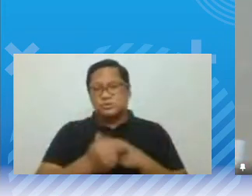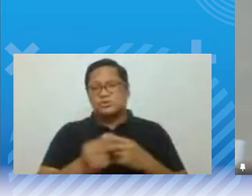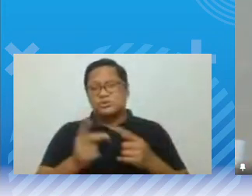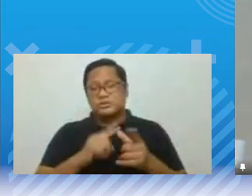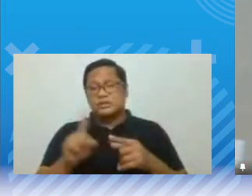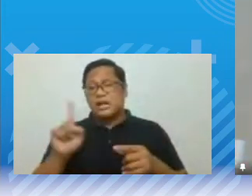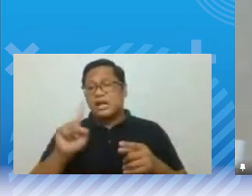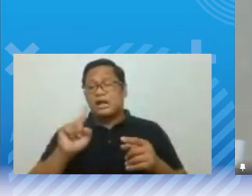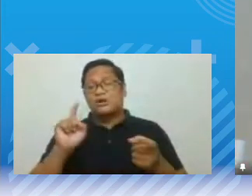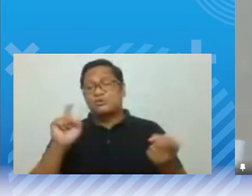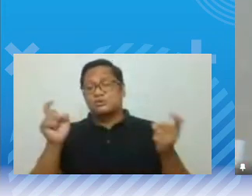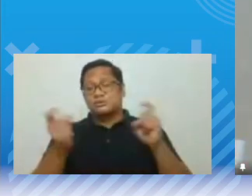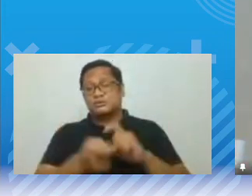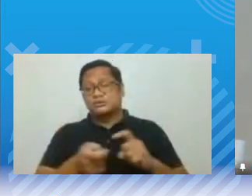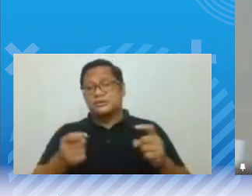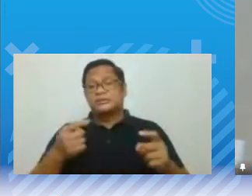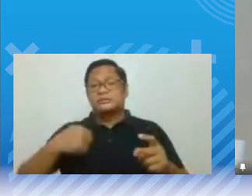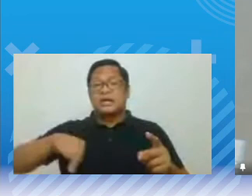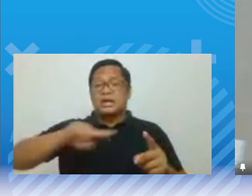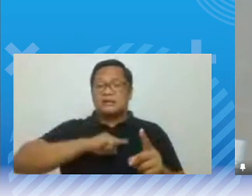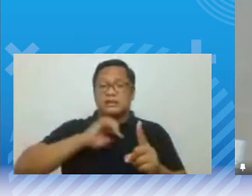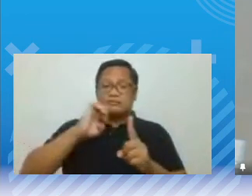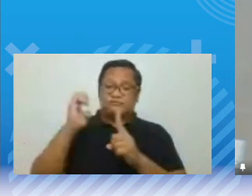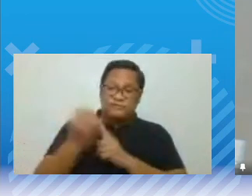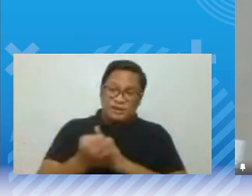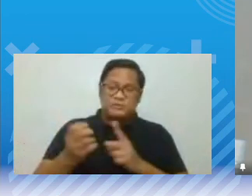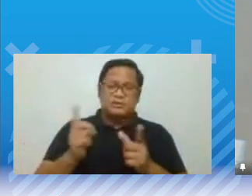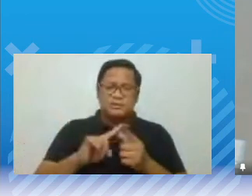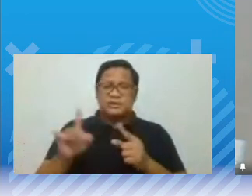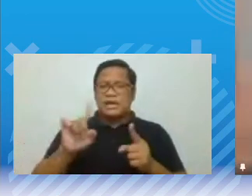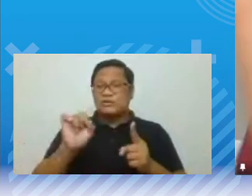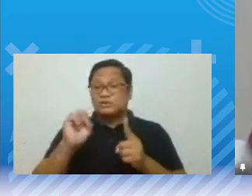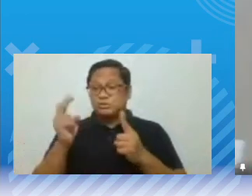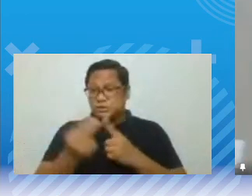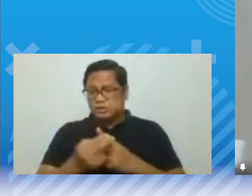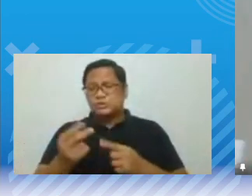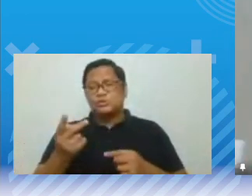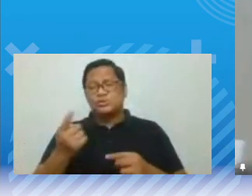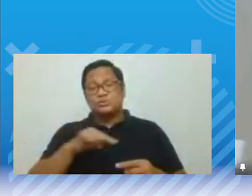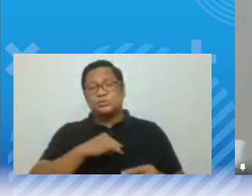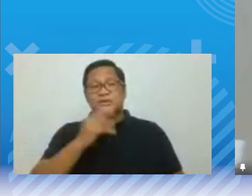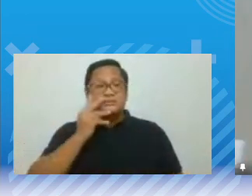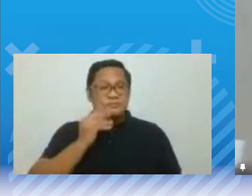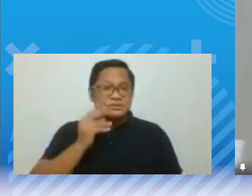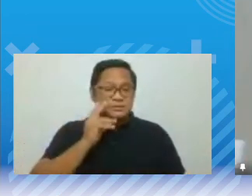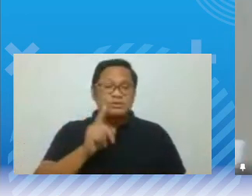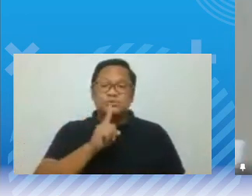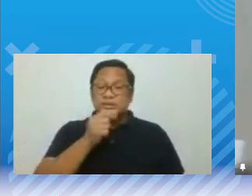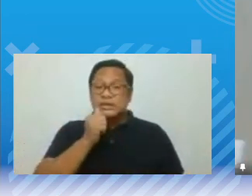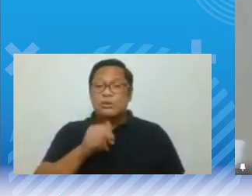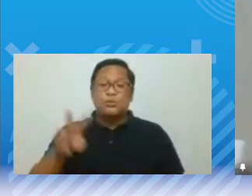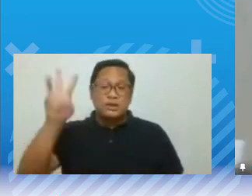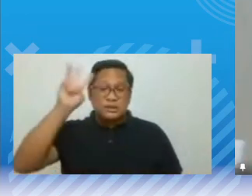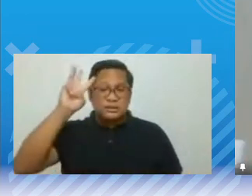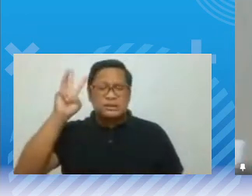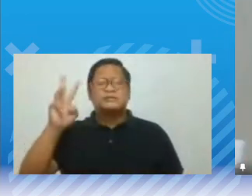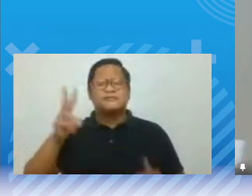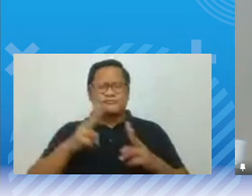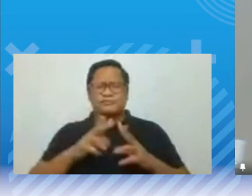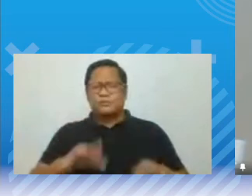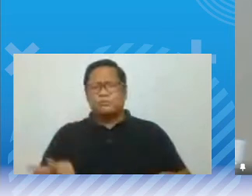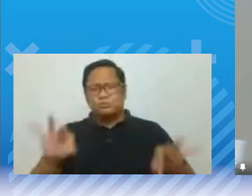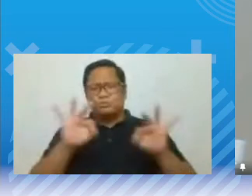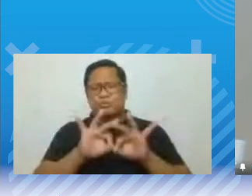sa paligid natin, ano yung sitwasyon na kinapalooban natin. And yung awareness is very important, no? We understand how